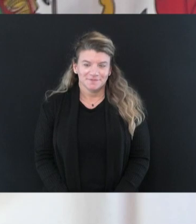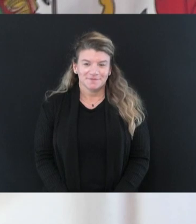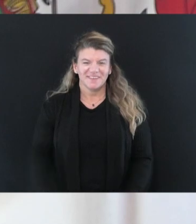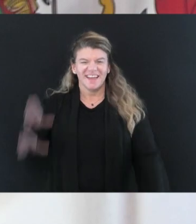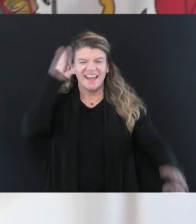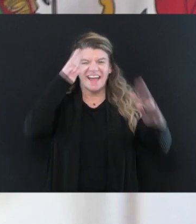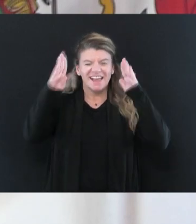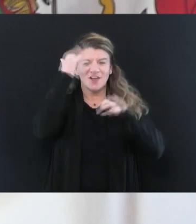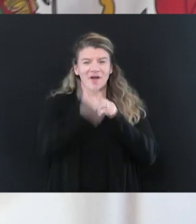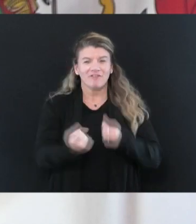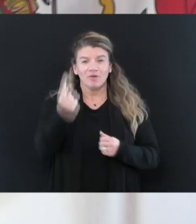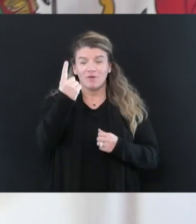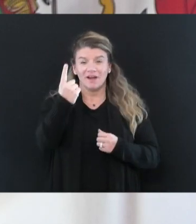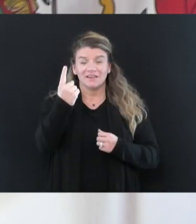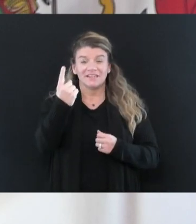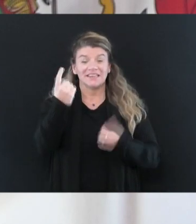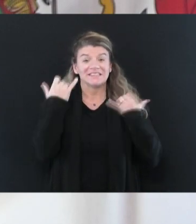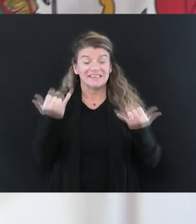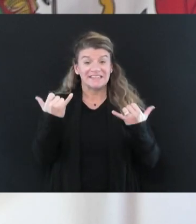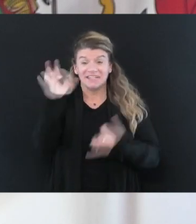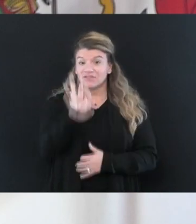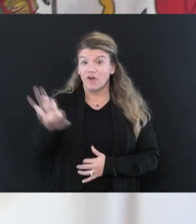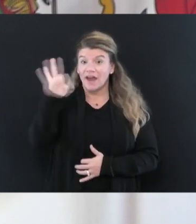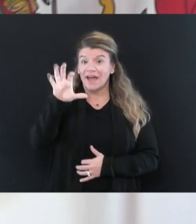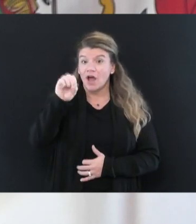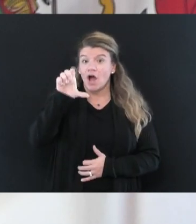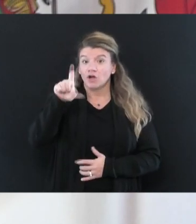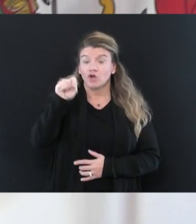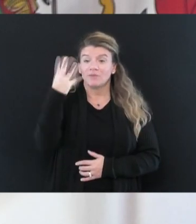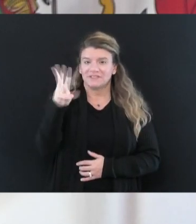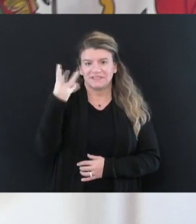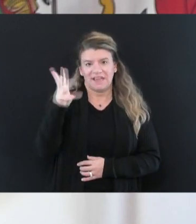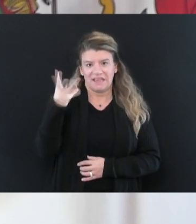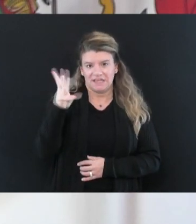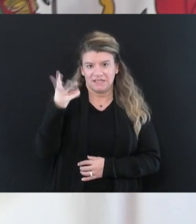Hello, everyone. It's Friday, October the 16th.